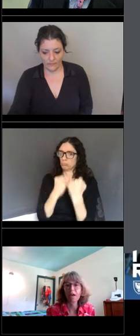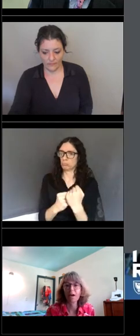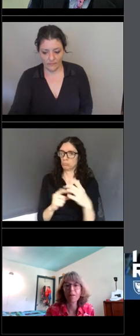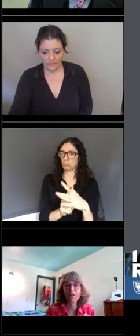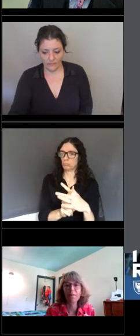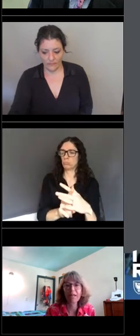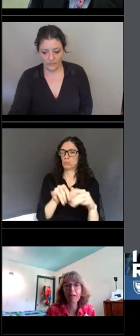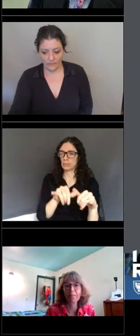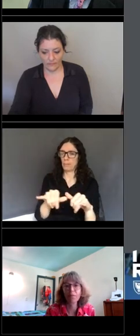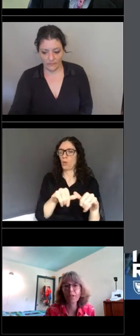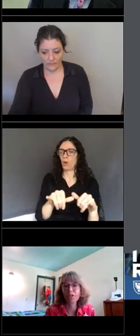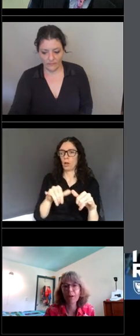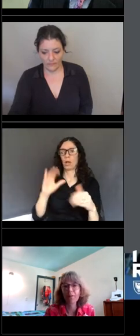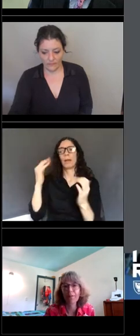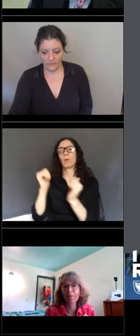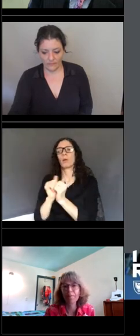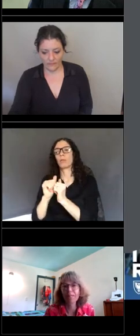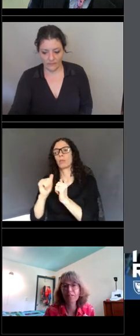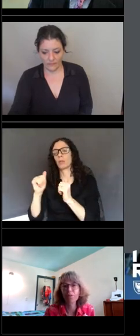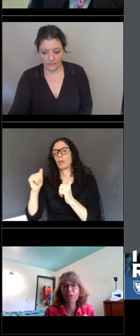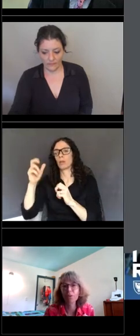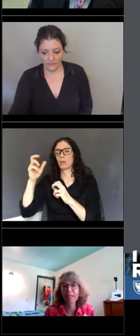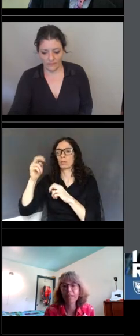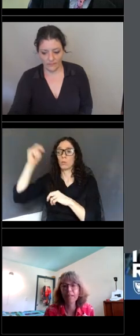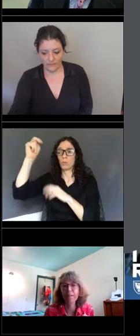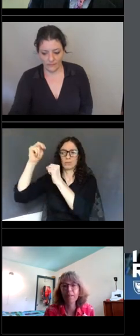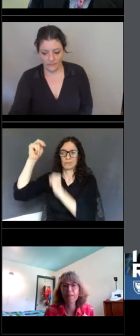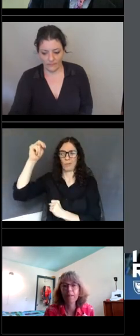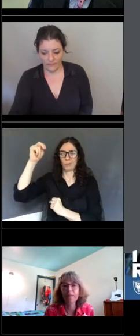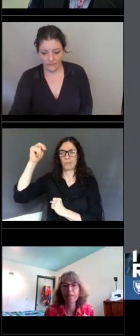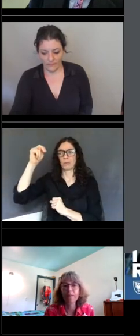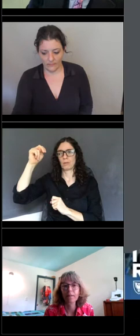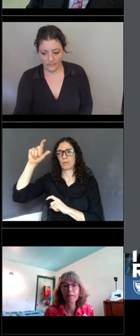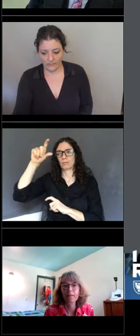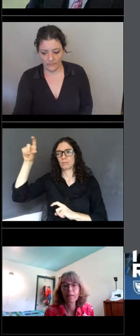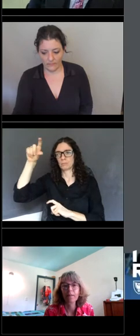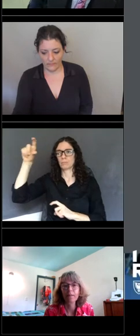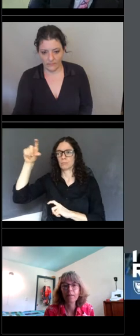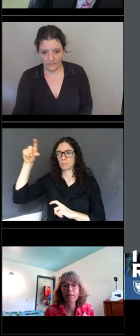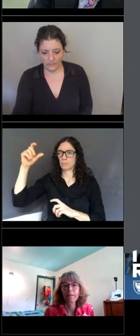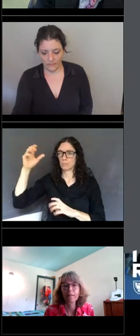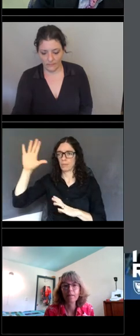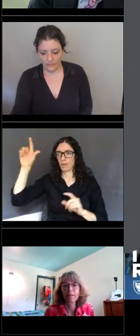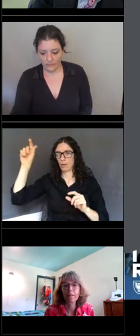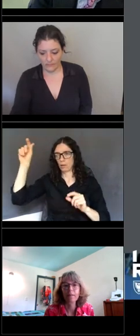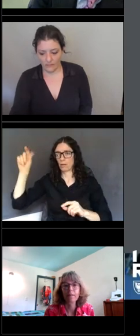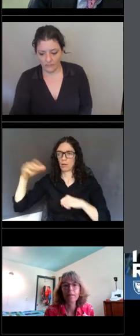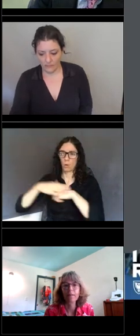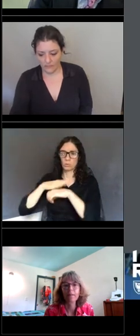ocean. Can you make any observations about that based on what you looked at? So